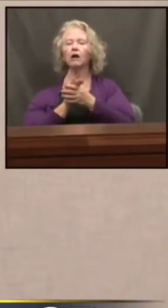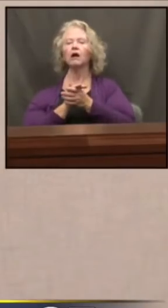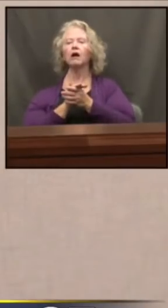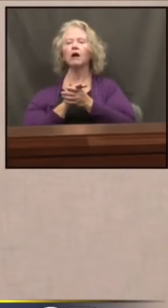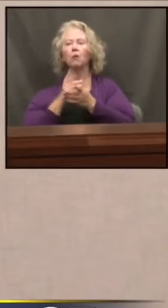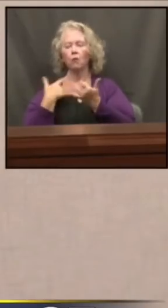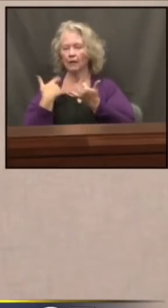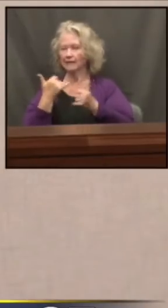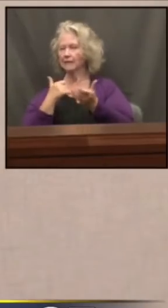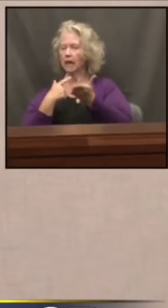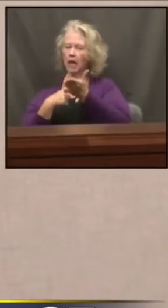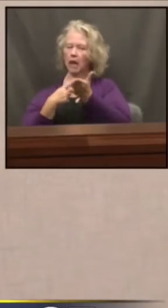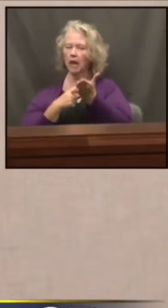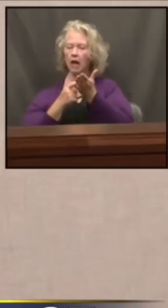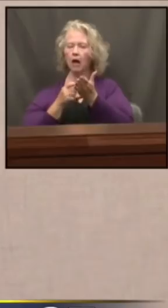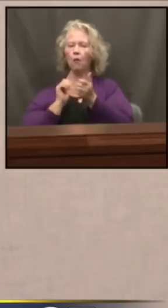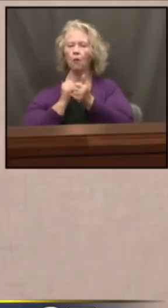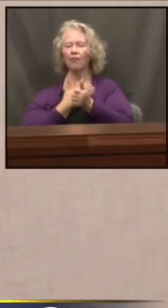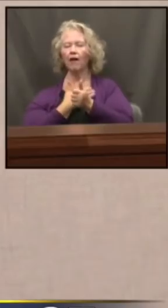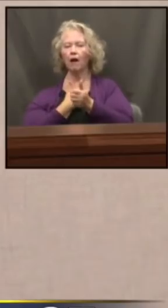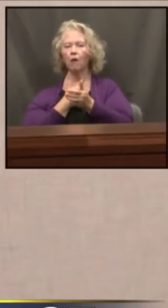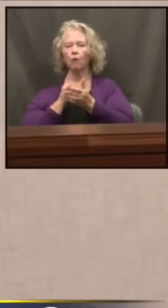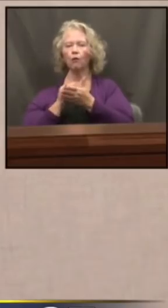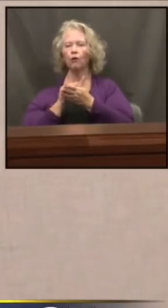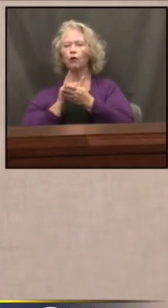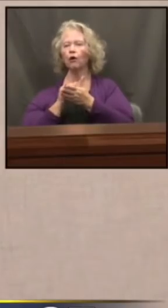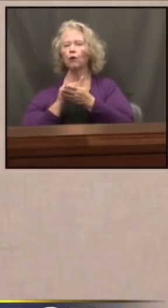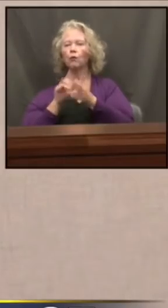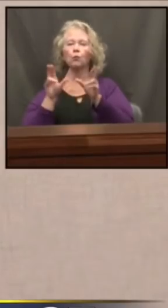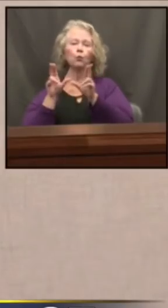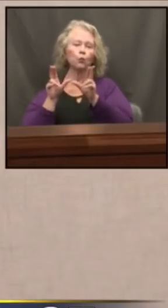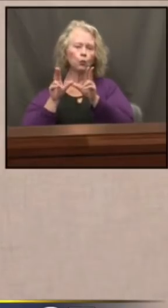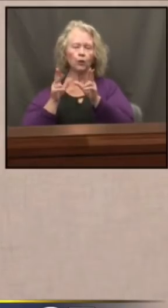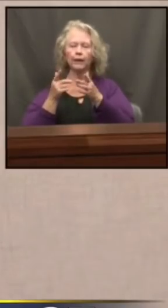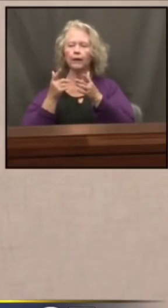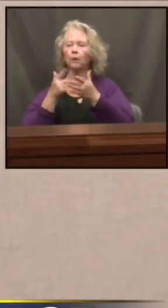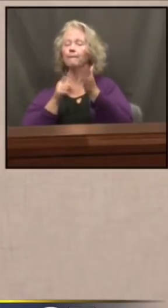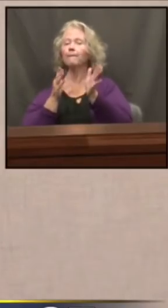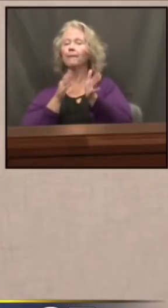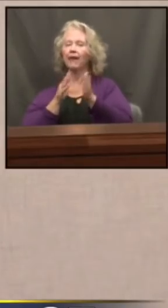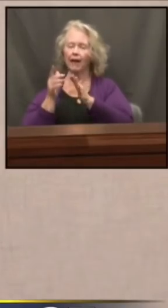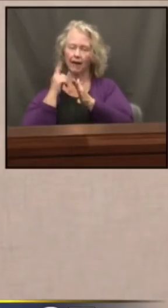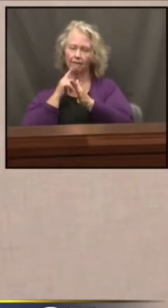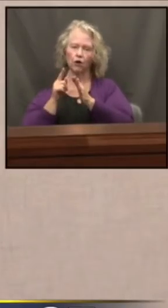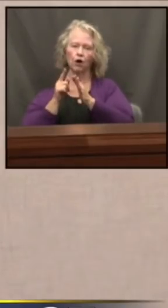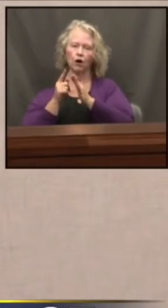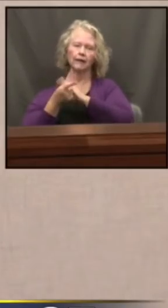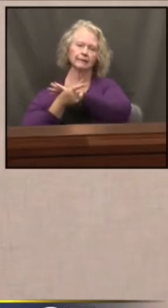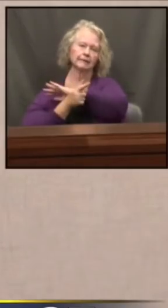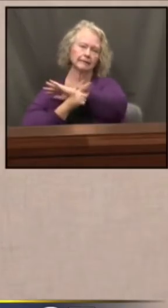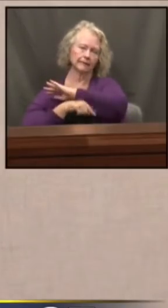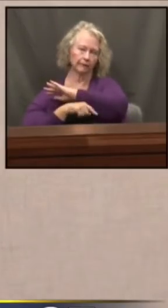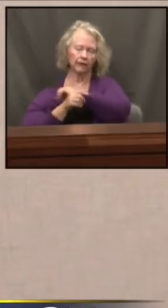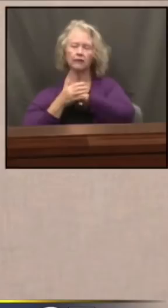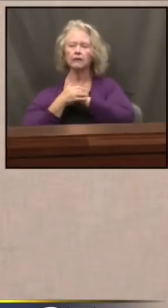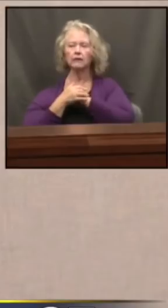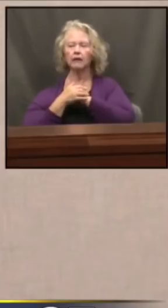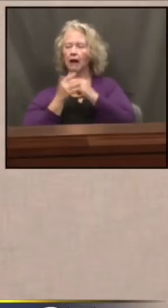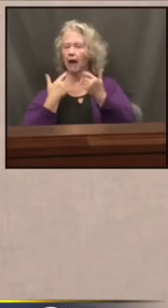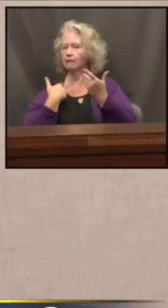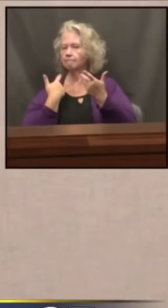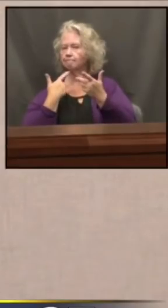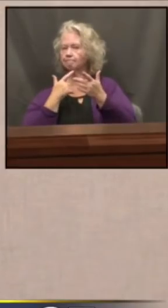finalizing negotiations with our partners in labor around what the discipline will be. So I wouldn't want to comment on that at this time until